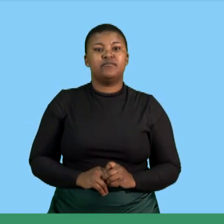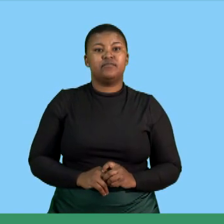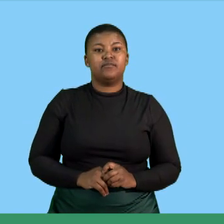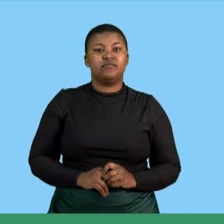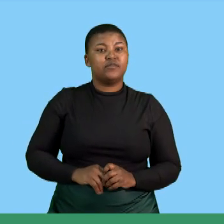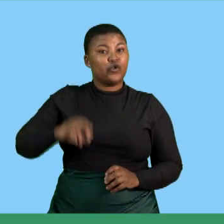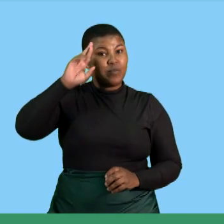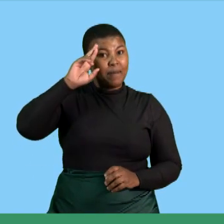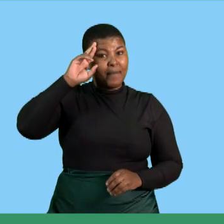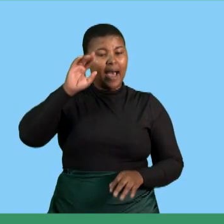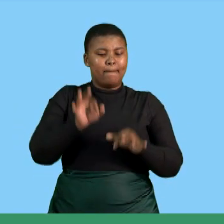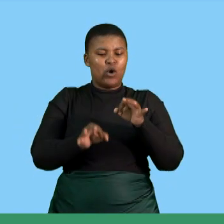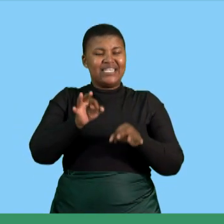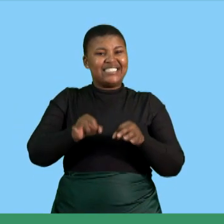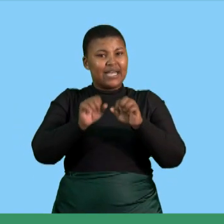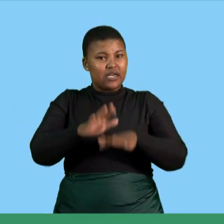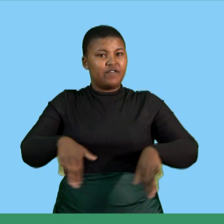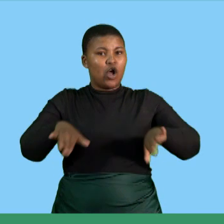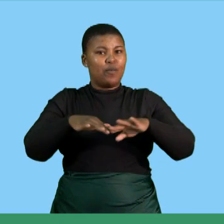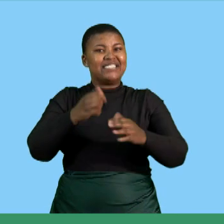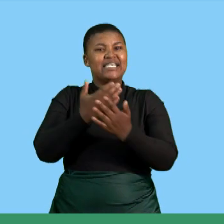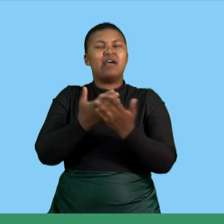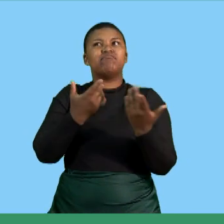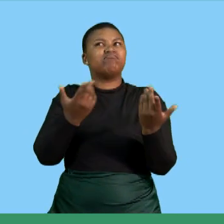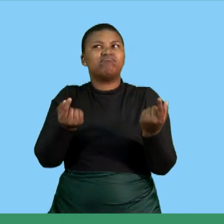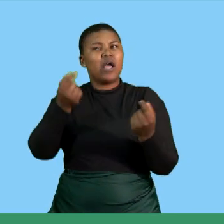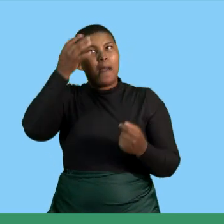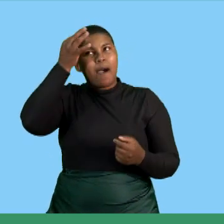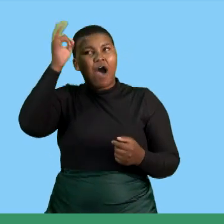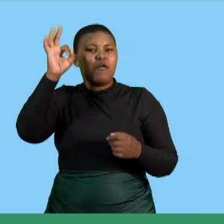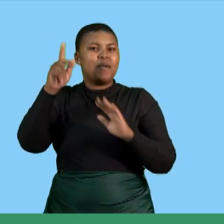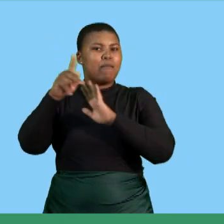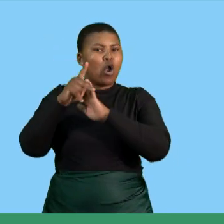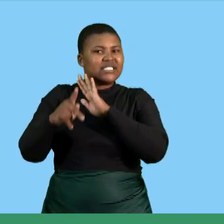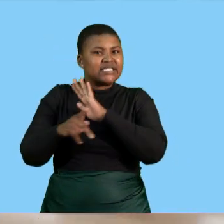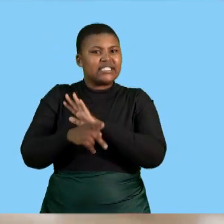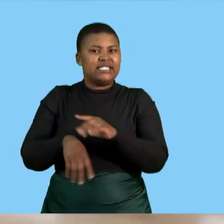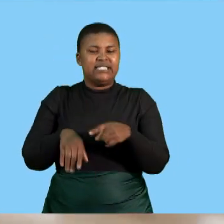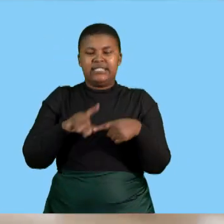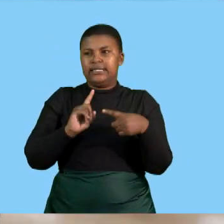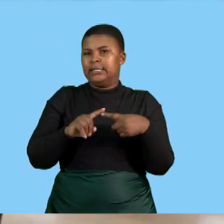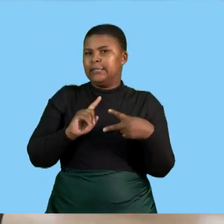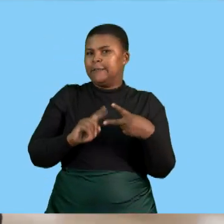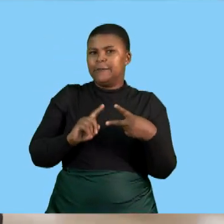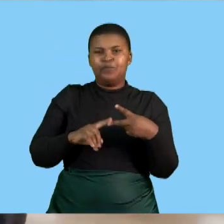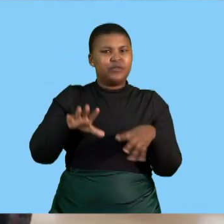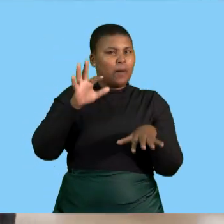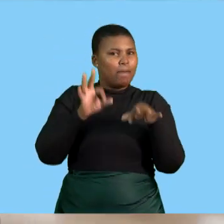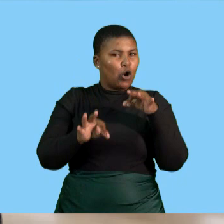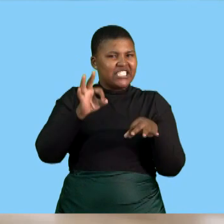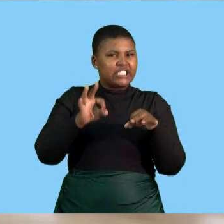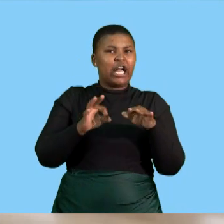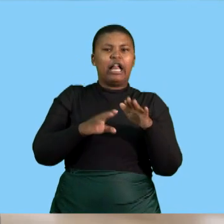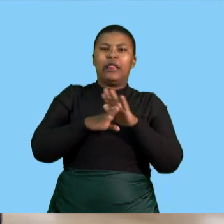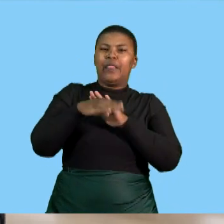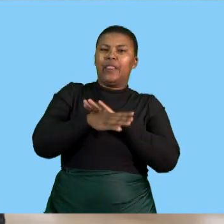So remember, political environment can be governmental policies, or it can be political